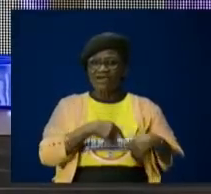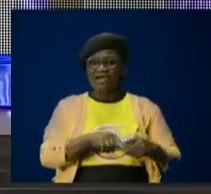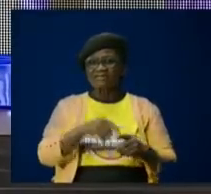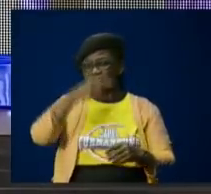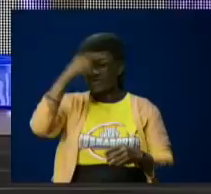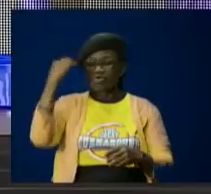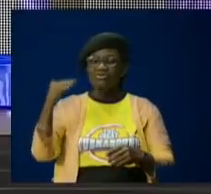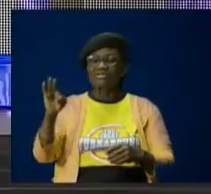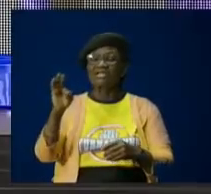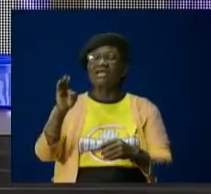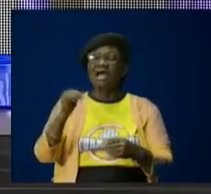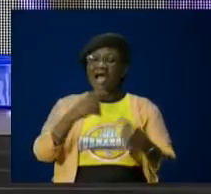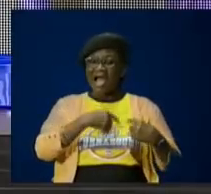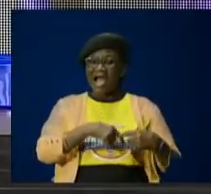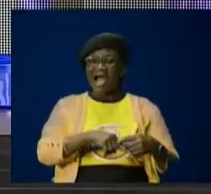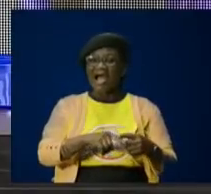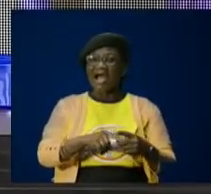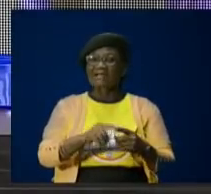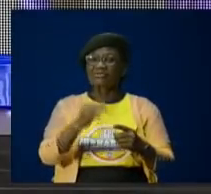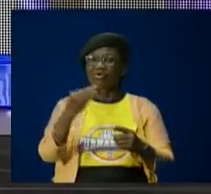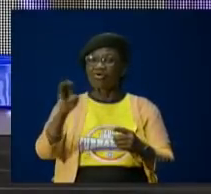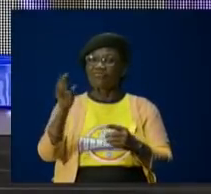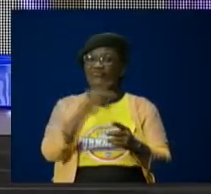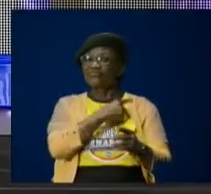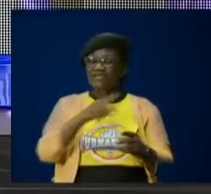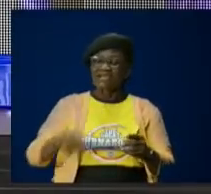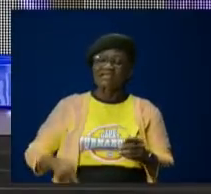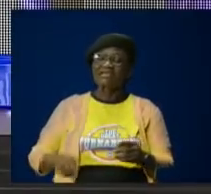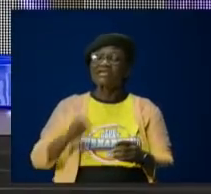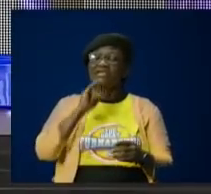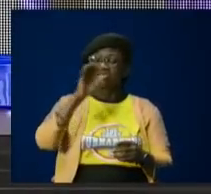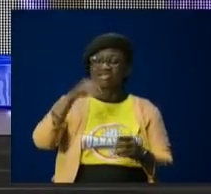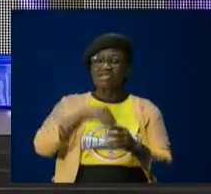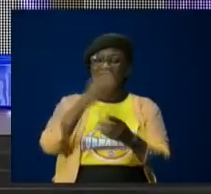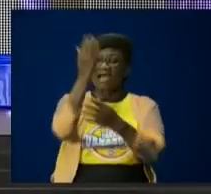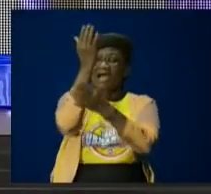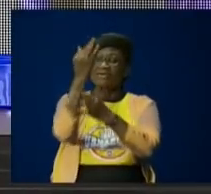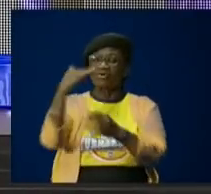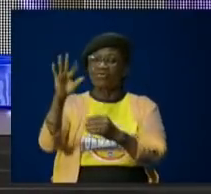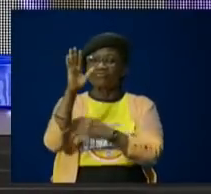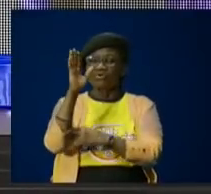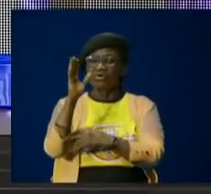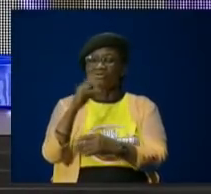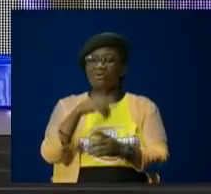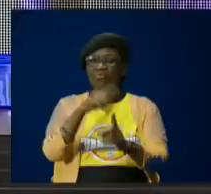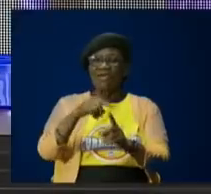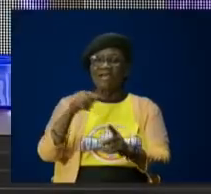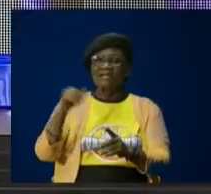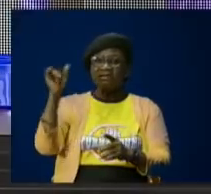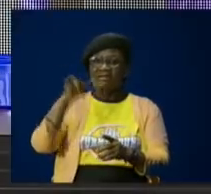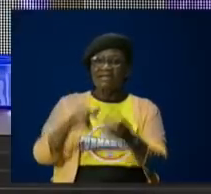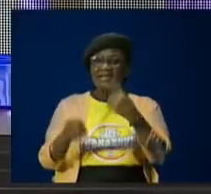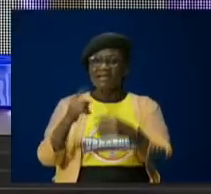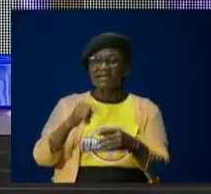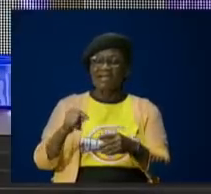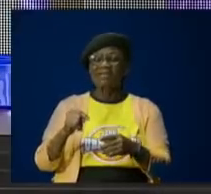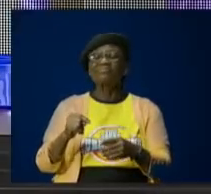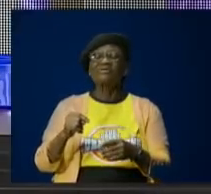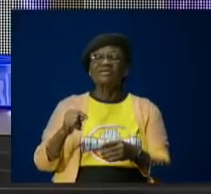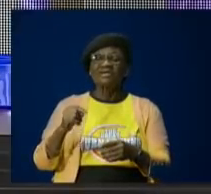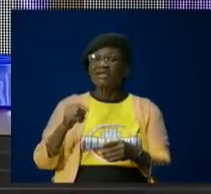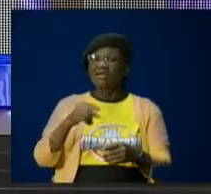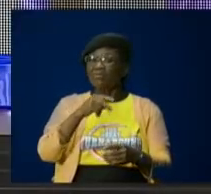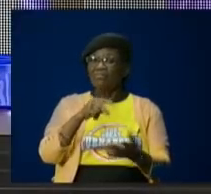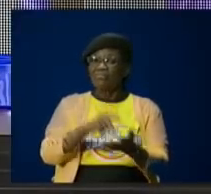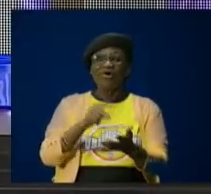God, and he turns it like a river. And when they came and said, let them go, Paul said, I'm not going anywhere. You threw me